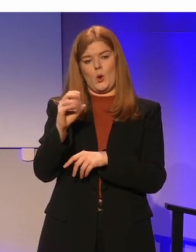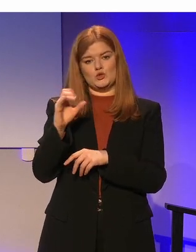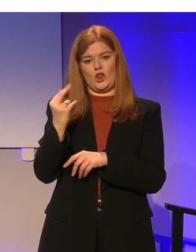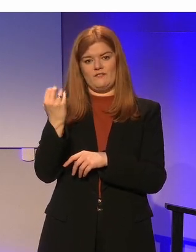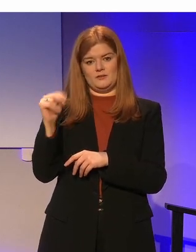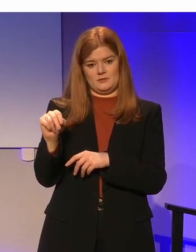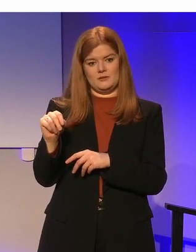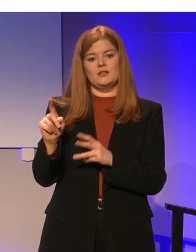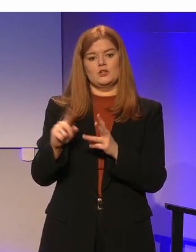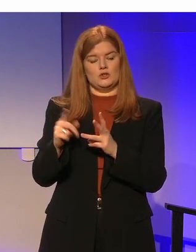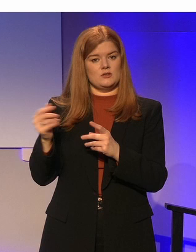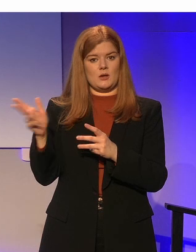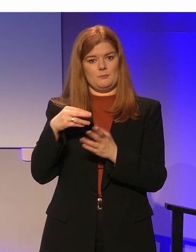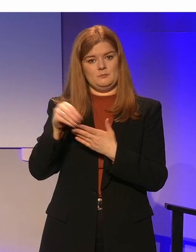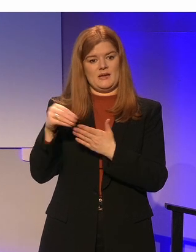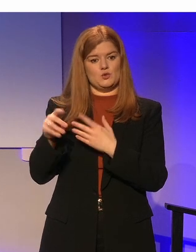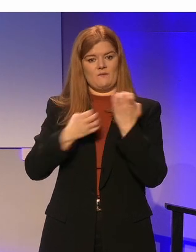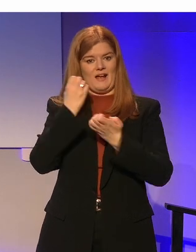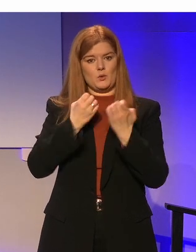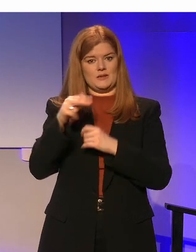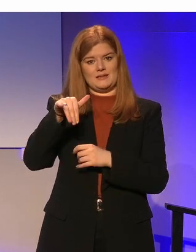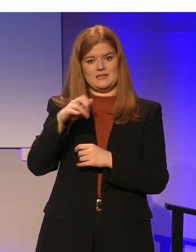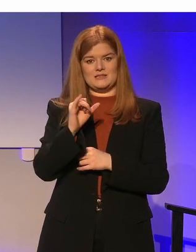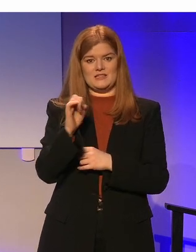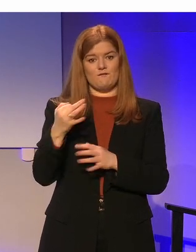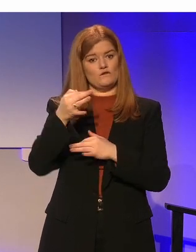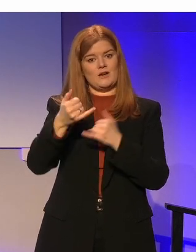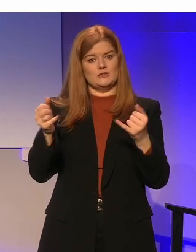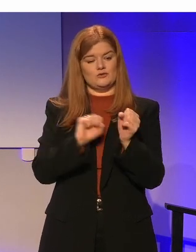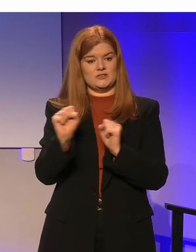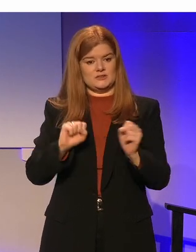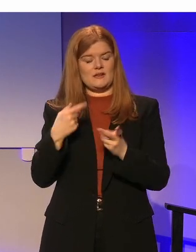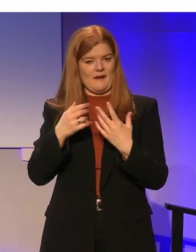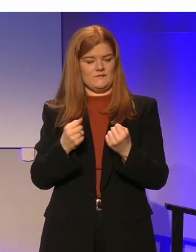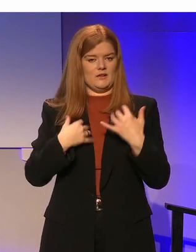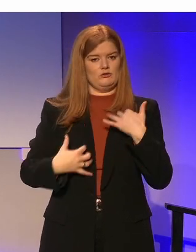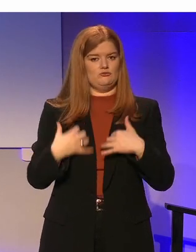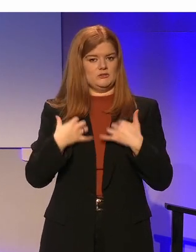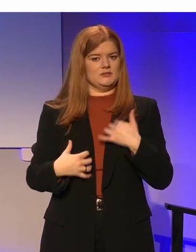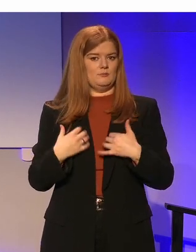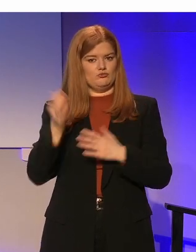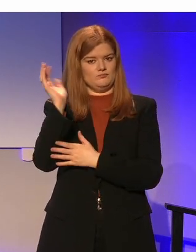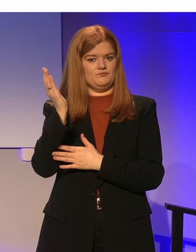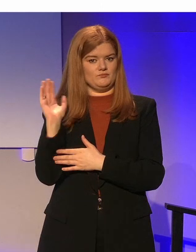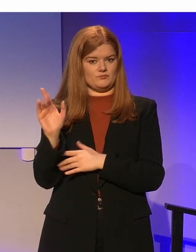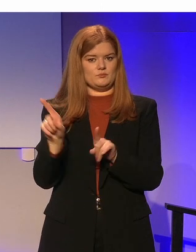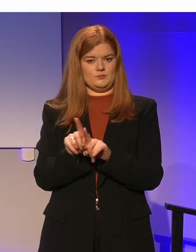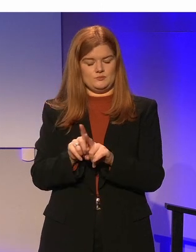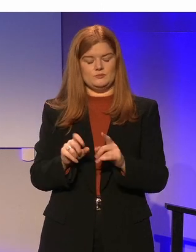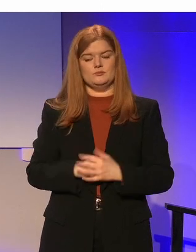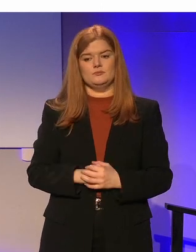Mary Immaculate College, who were commissioned to evaluate the NCSE's frontline services, and they have a very interesting presentation for